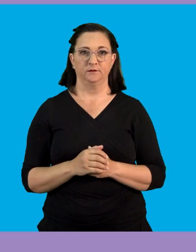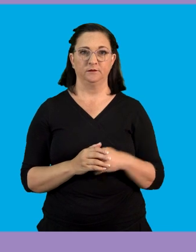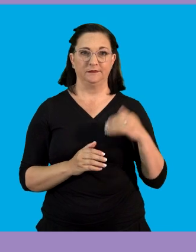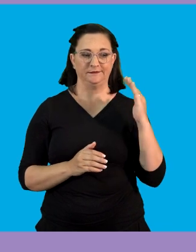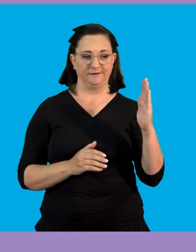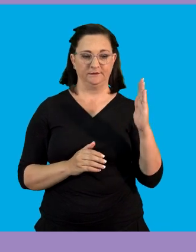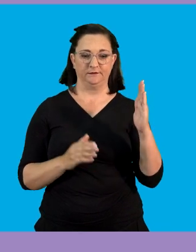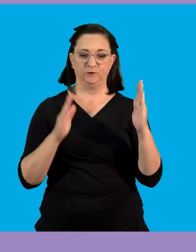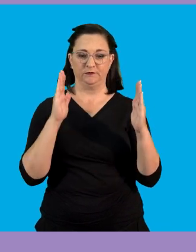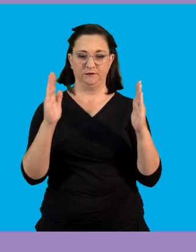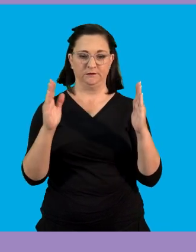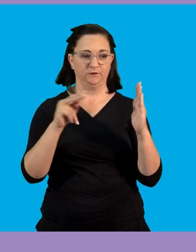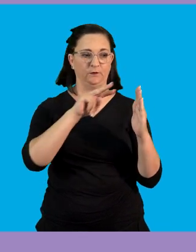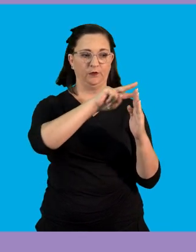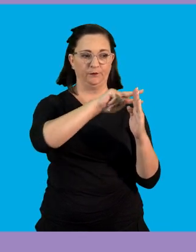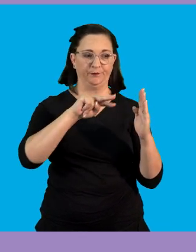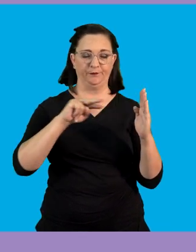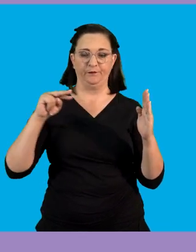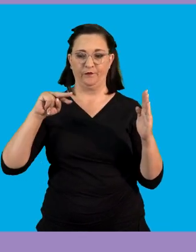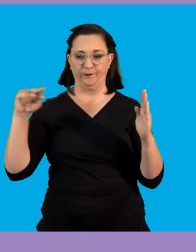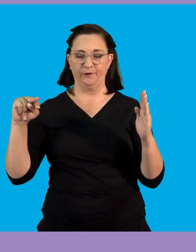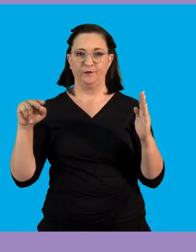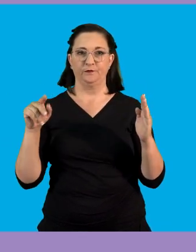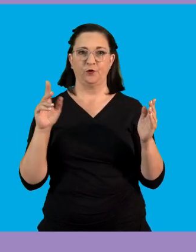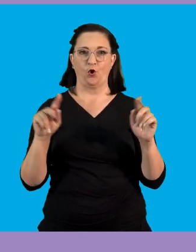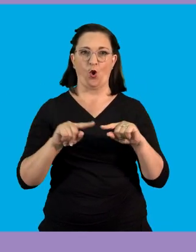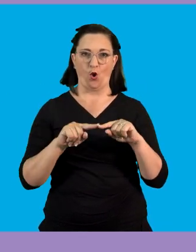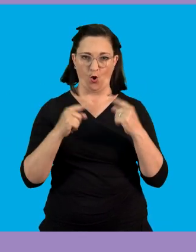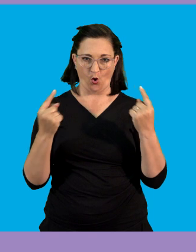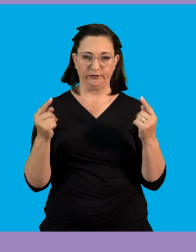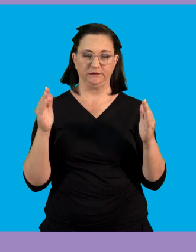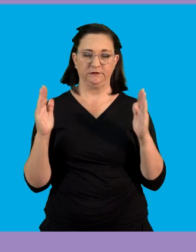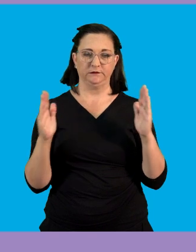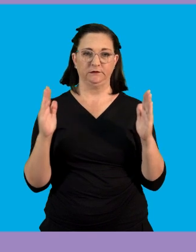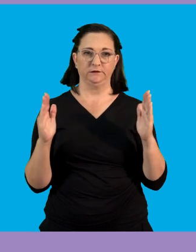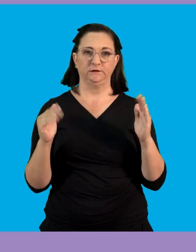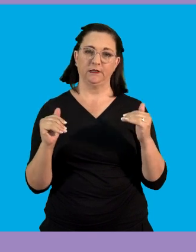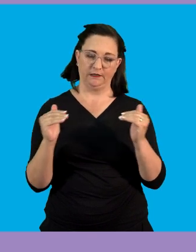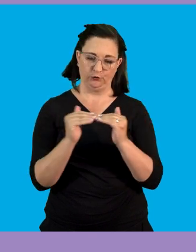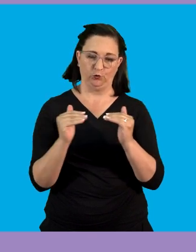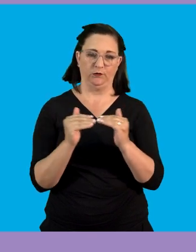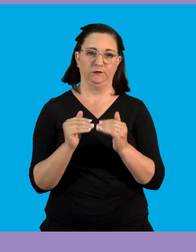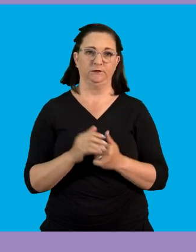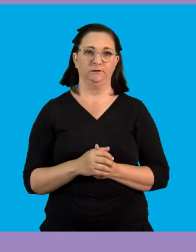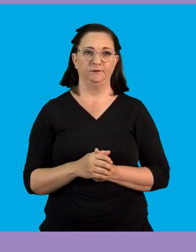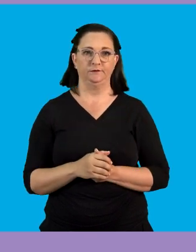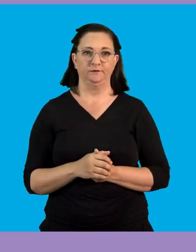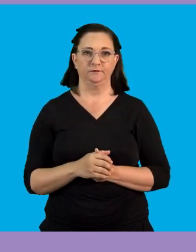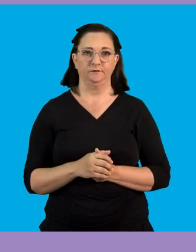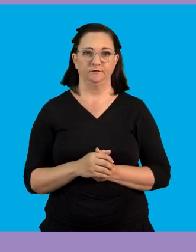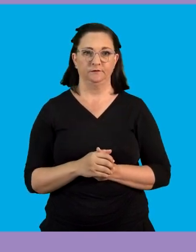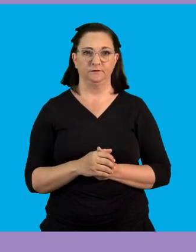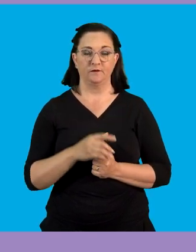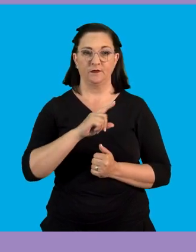this one also shows that these opposite sides are equal. So now we know